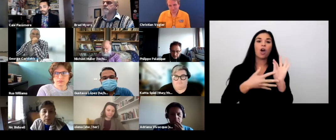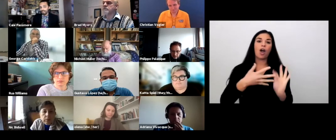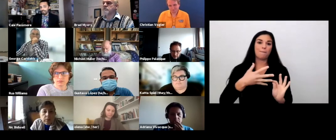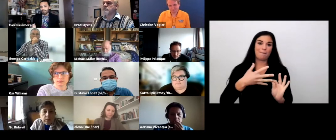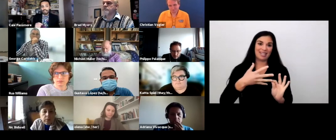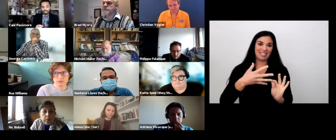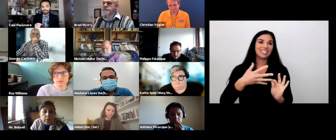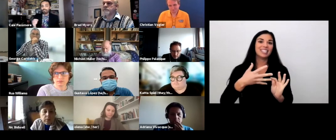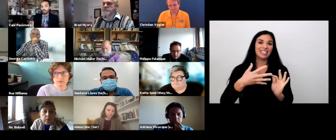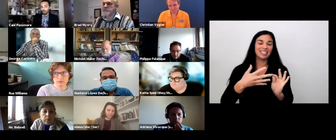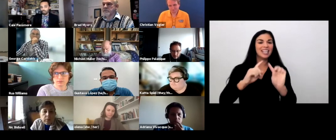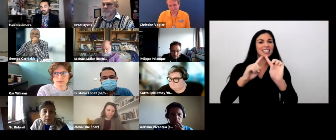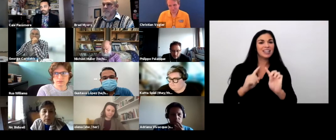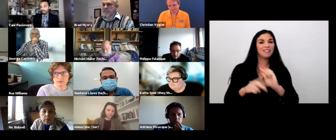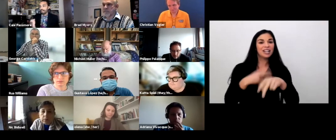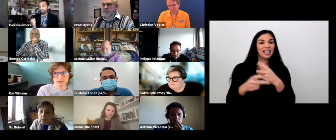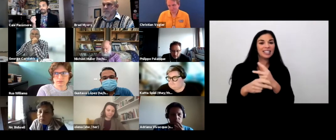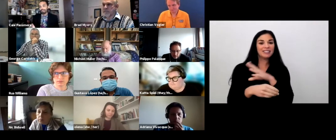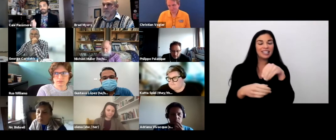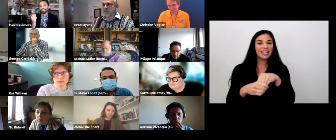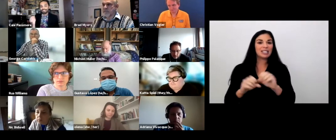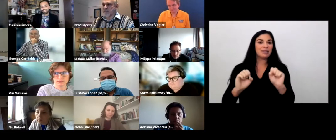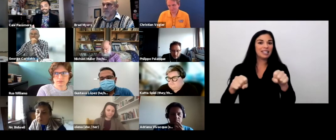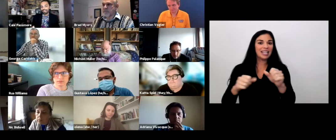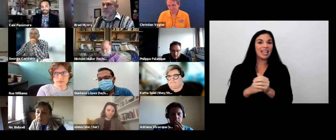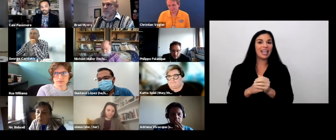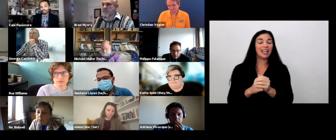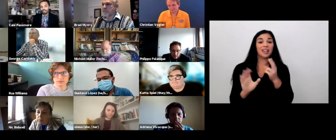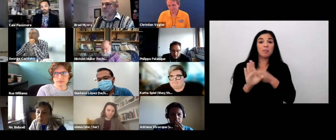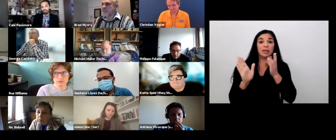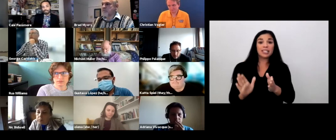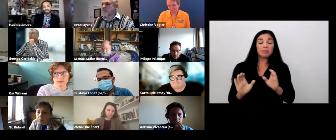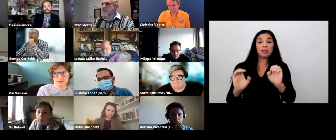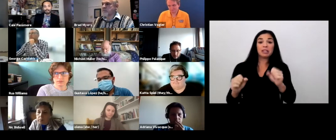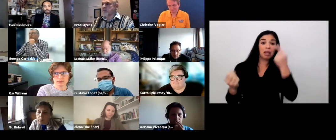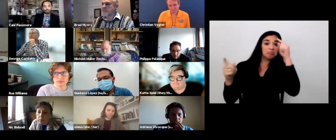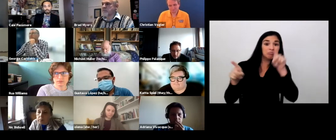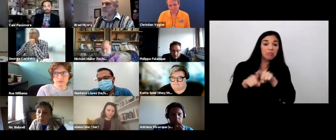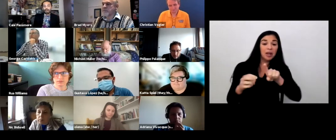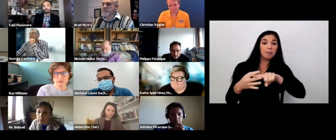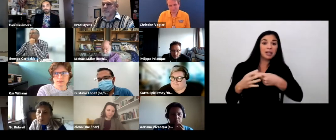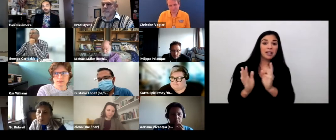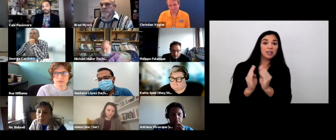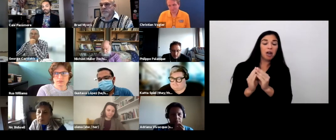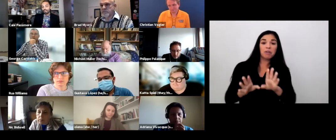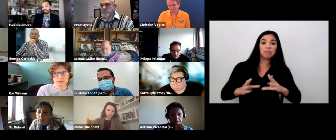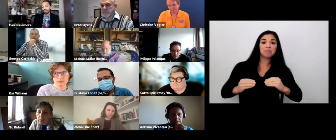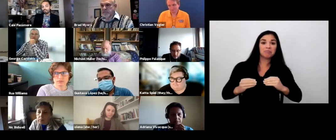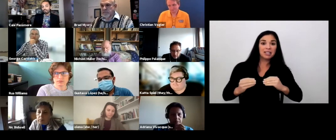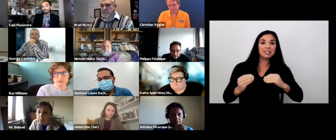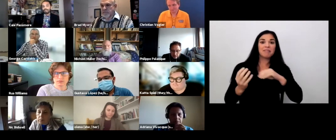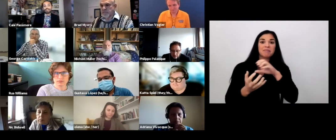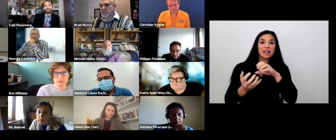of engagement, attendance and precaution. It allows participants to consent, as I said at the beginning. For hybrid to work, people